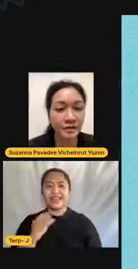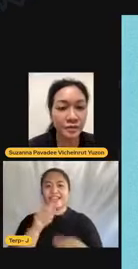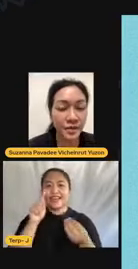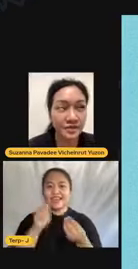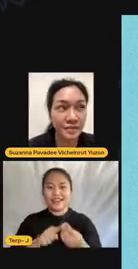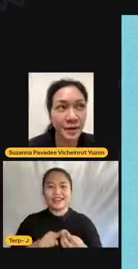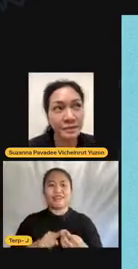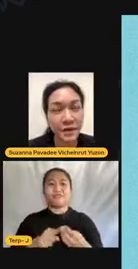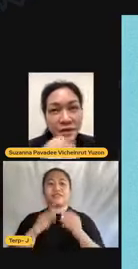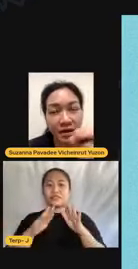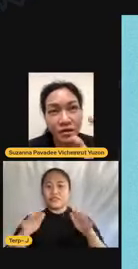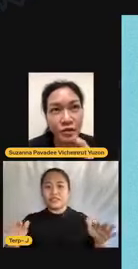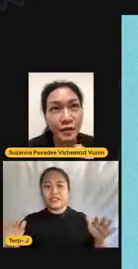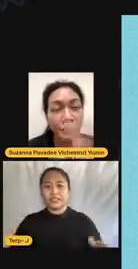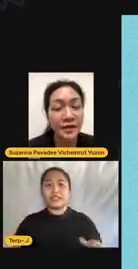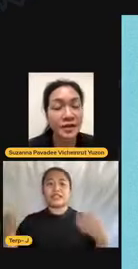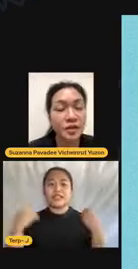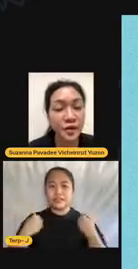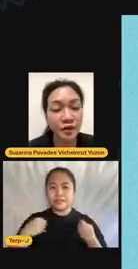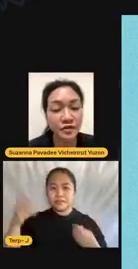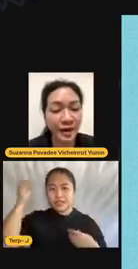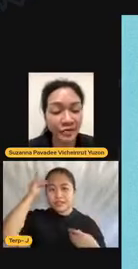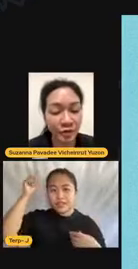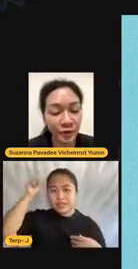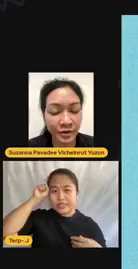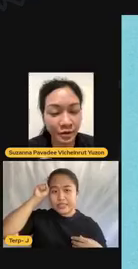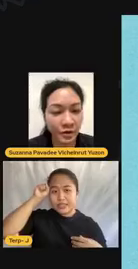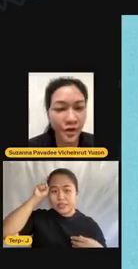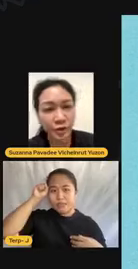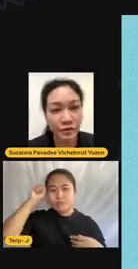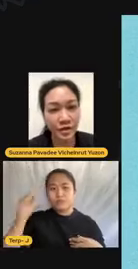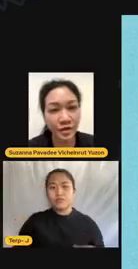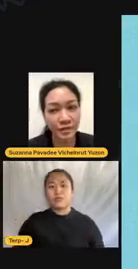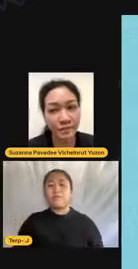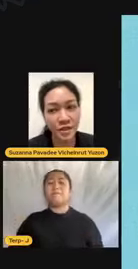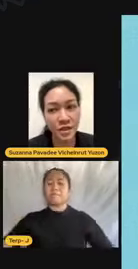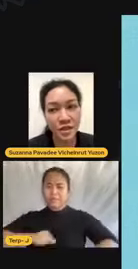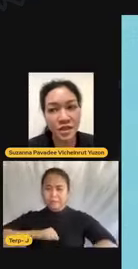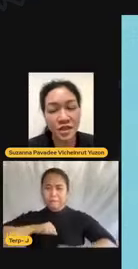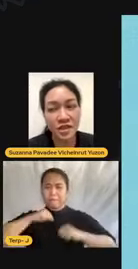your child because they might be too rowdy. Like, Joey goes everywhere that we go.